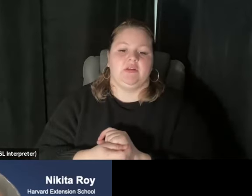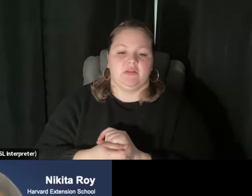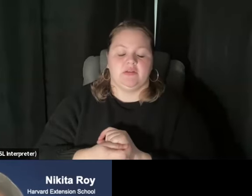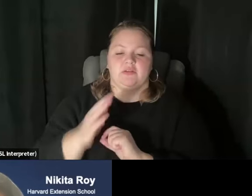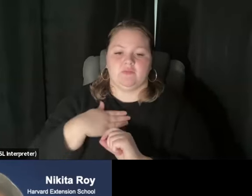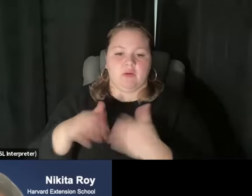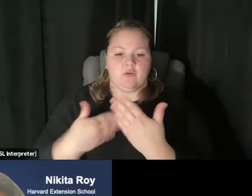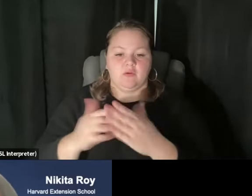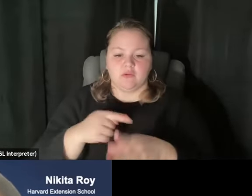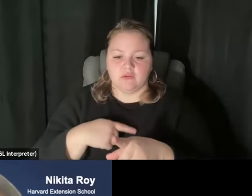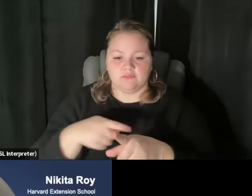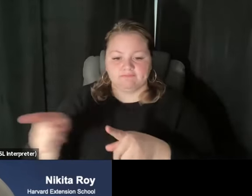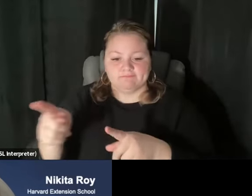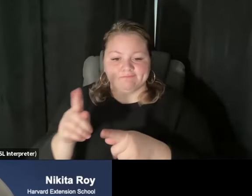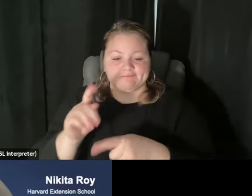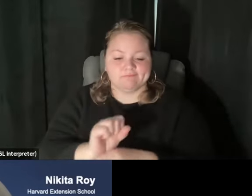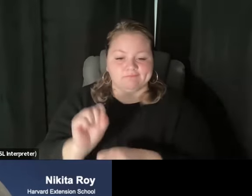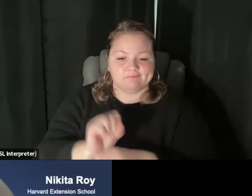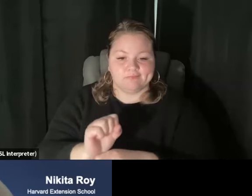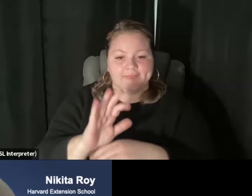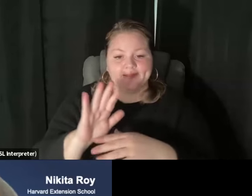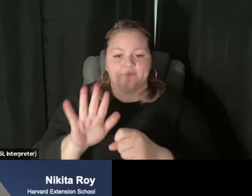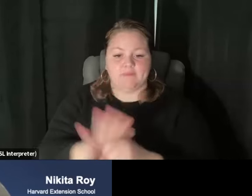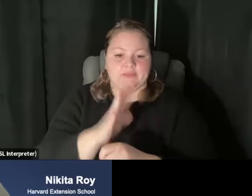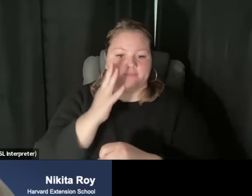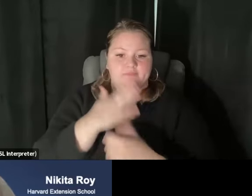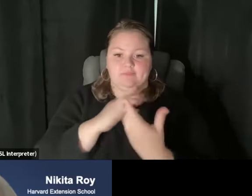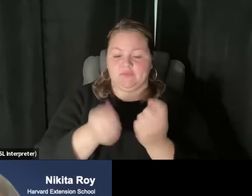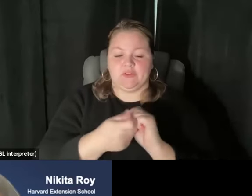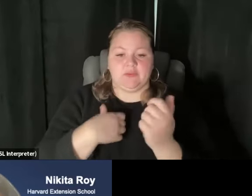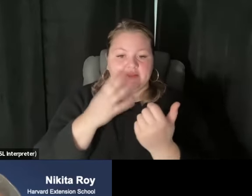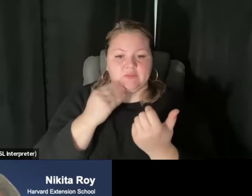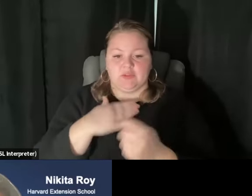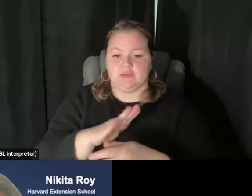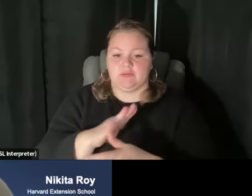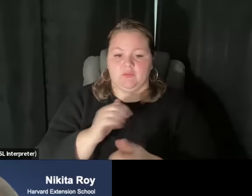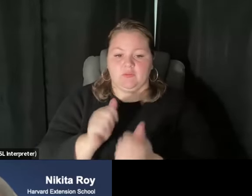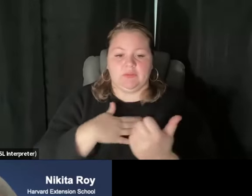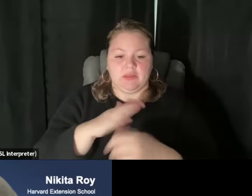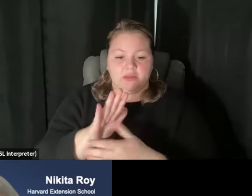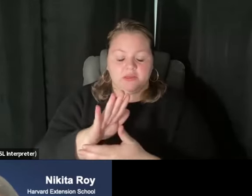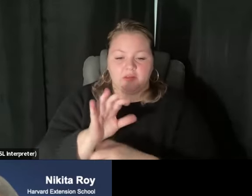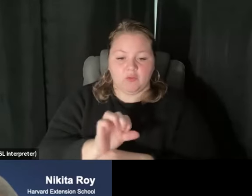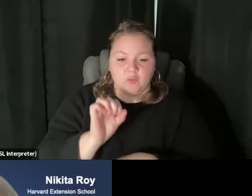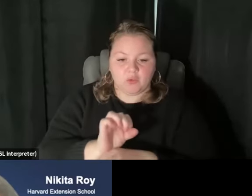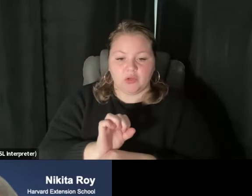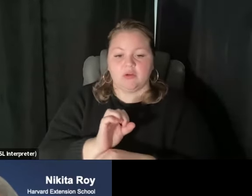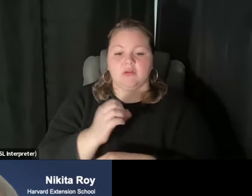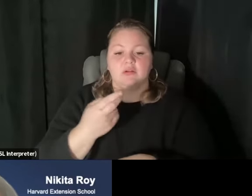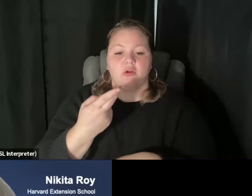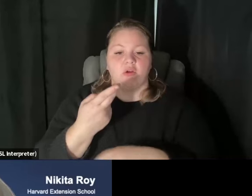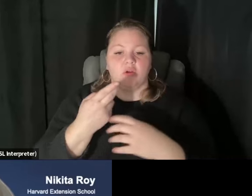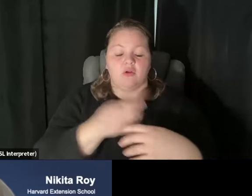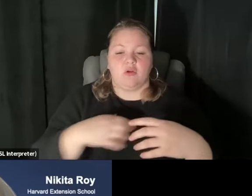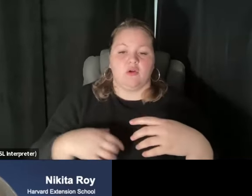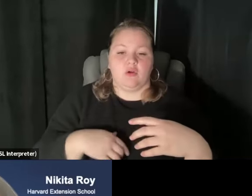changed the experience that I had in where the work I'm doing today. The Harvard Innovation Labs has been a